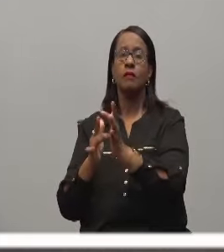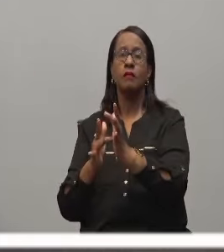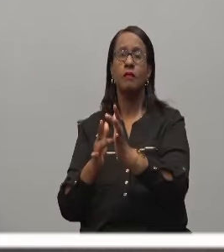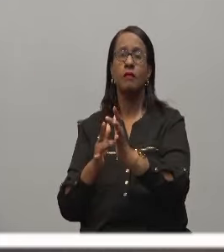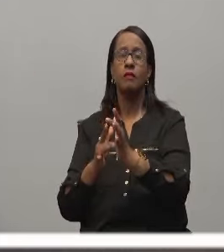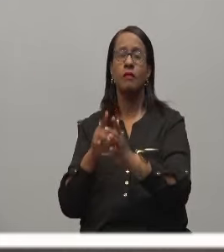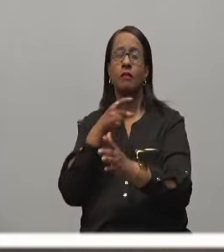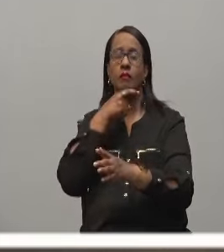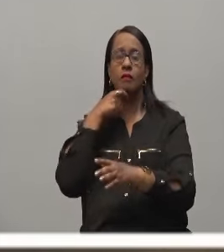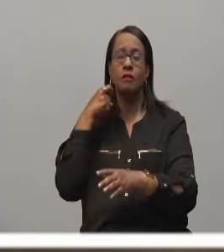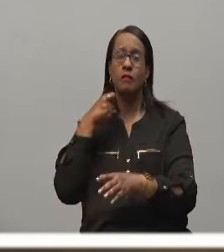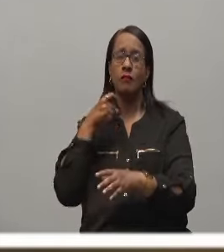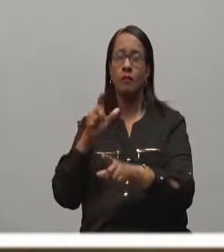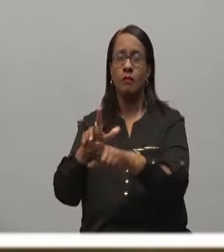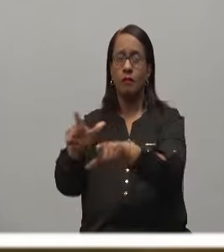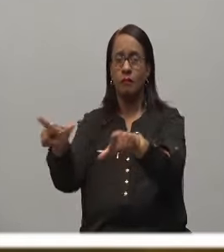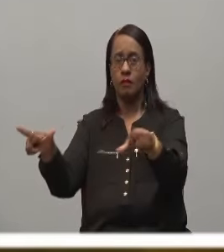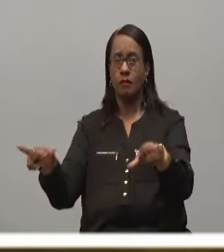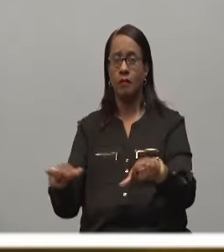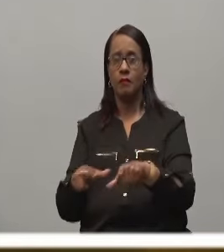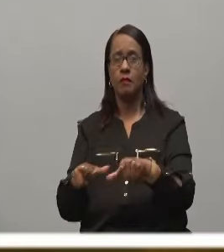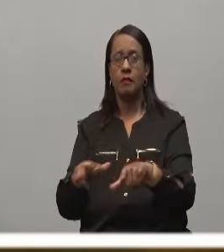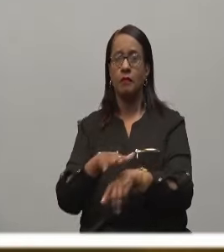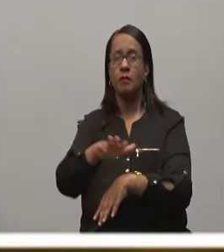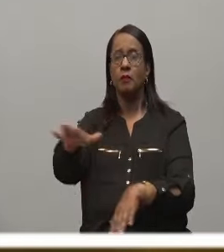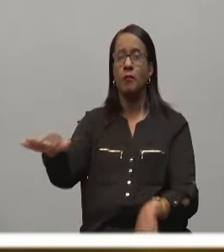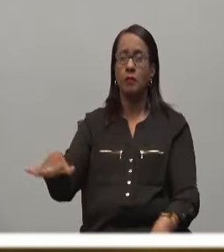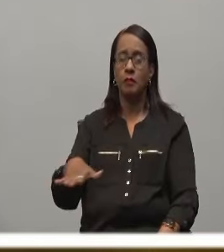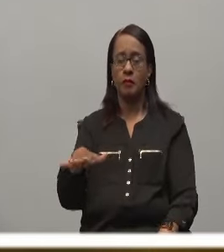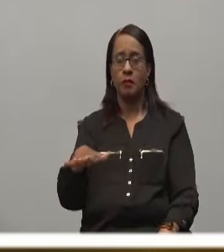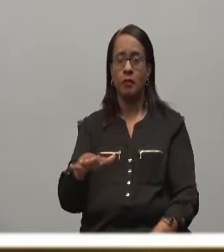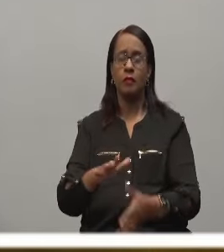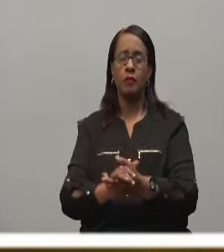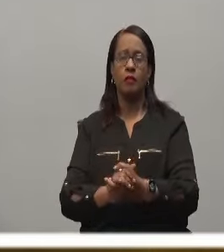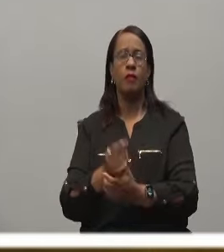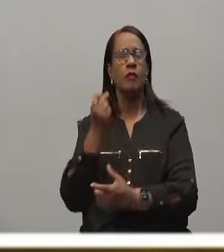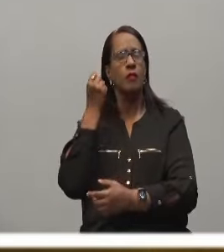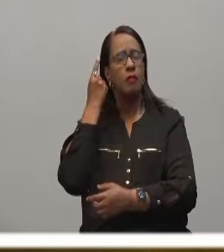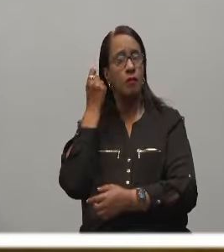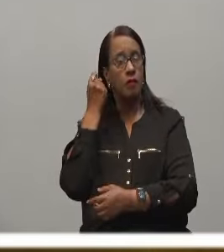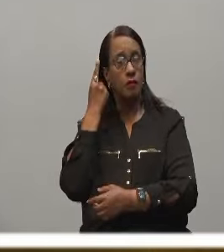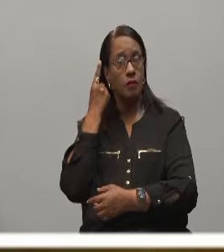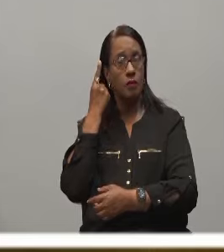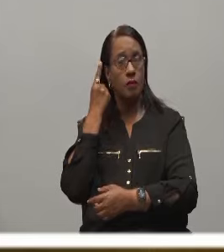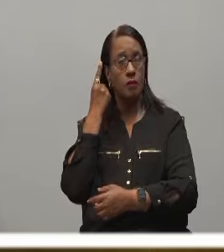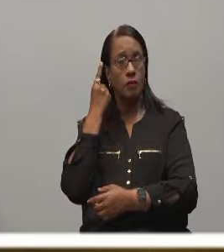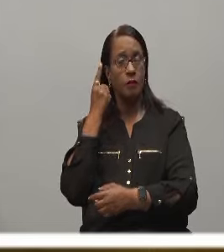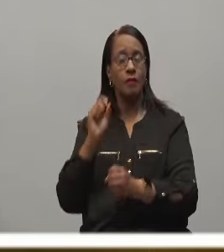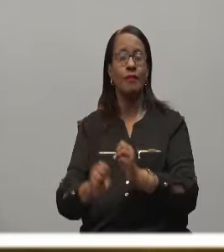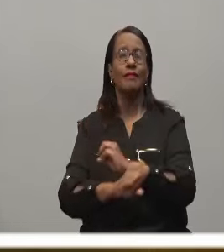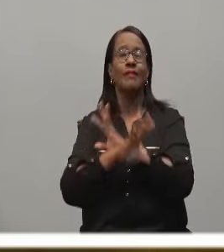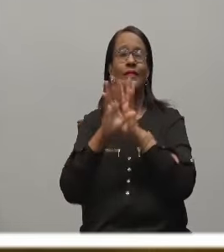if we understand this, we understand a lot about what we're doing in this season of Lent.